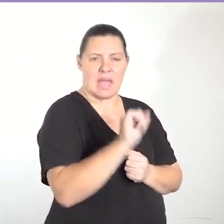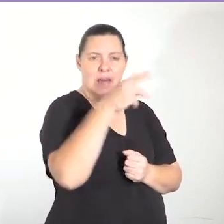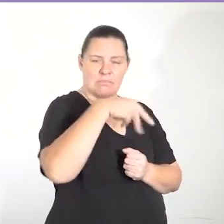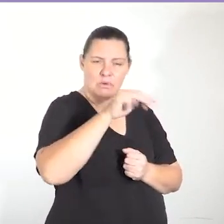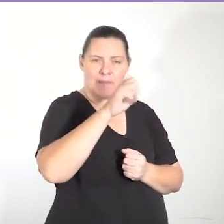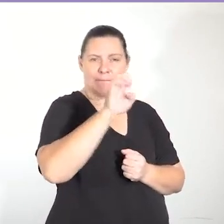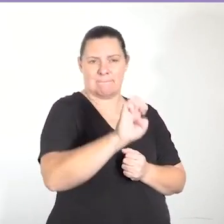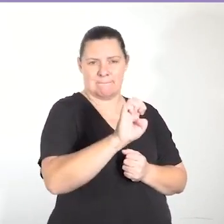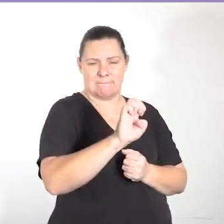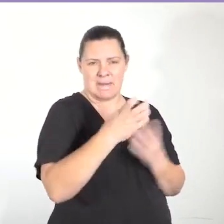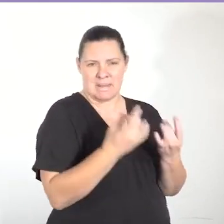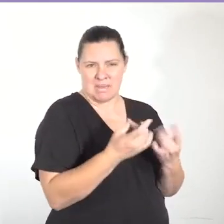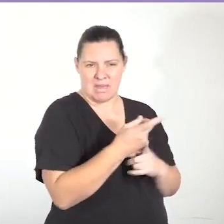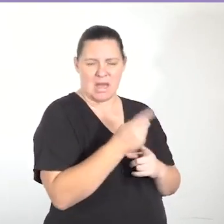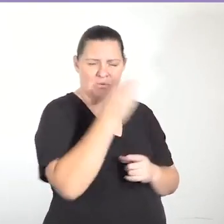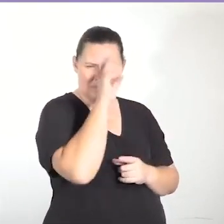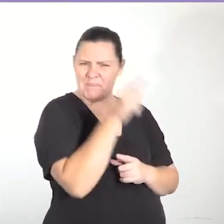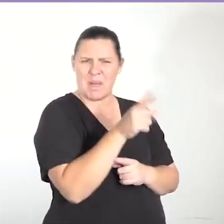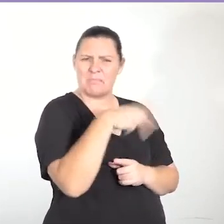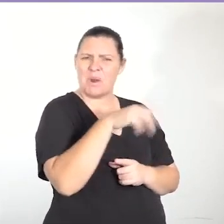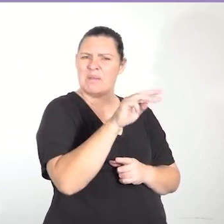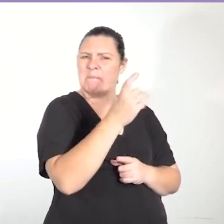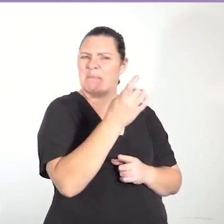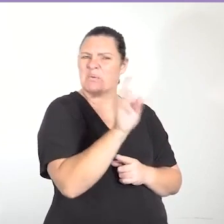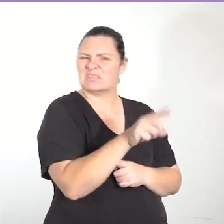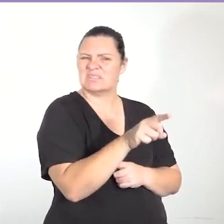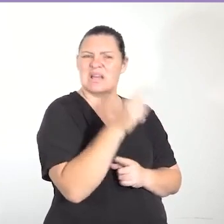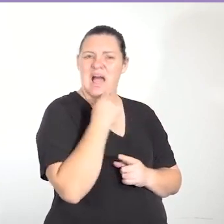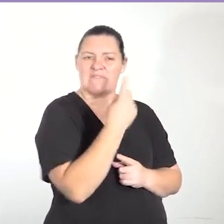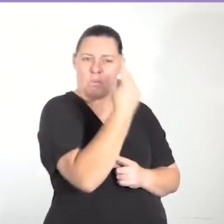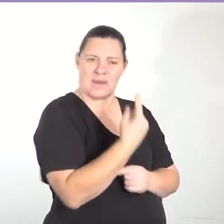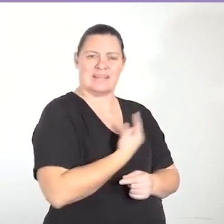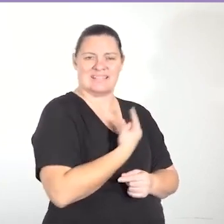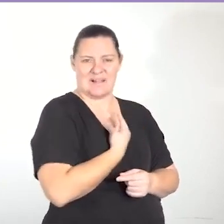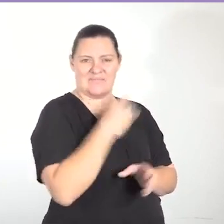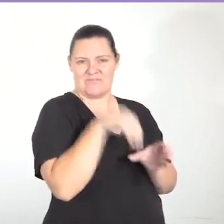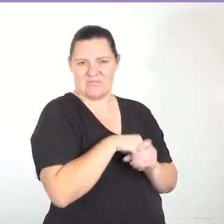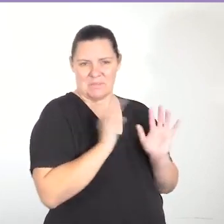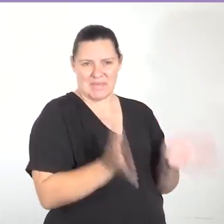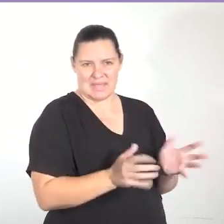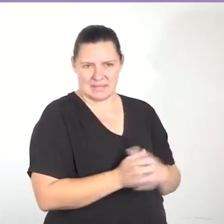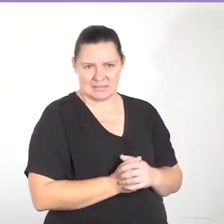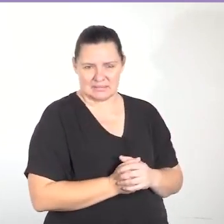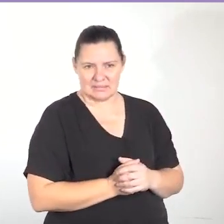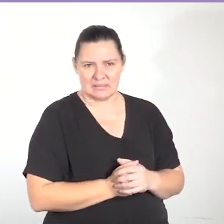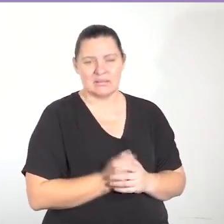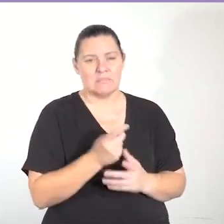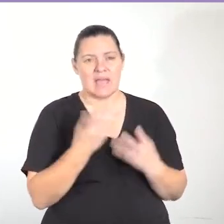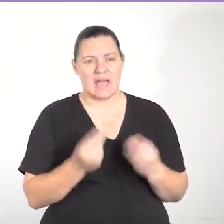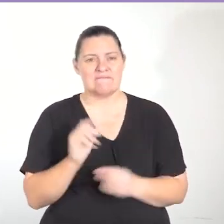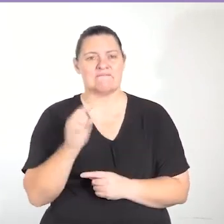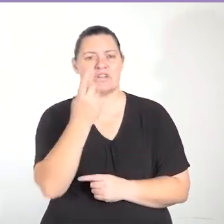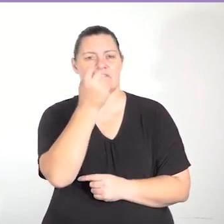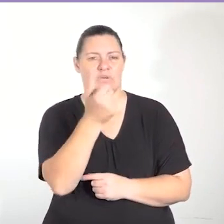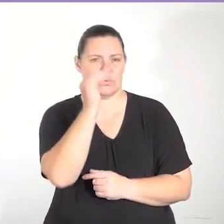prime factors. Now, if you remember, a prime number is a number that only has one and itself as factors. And I've